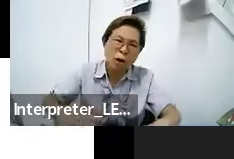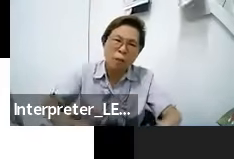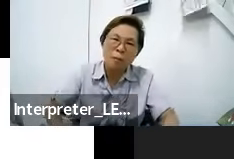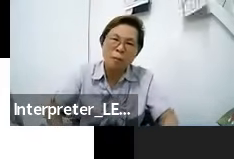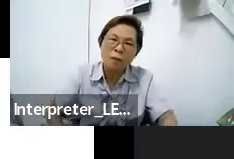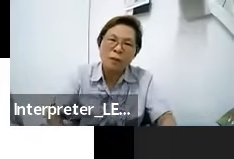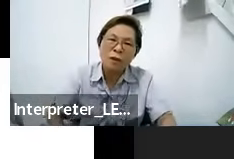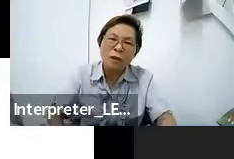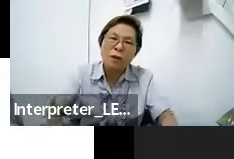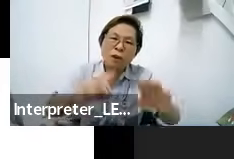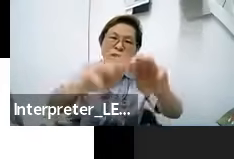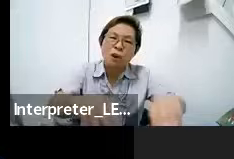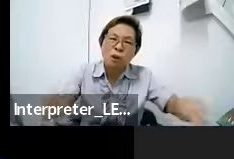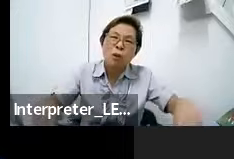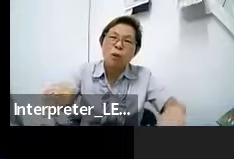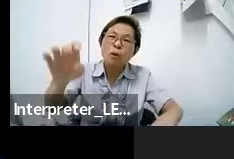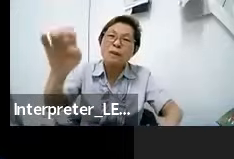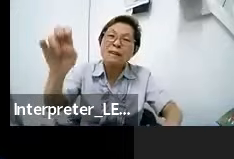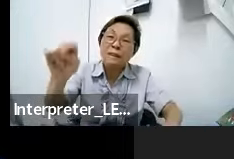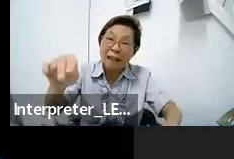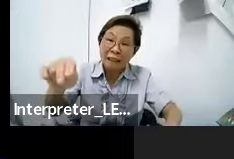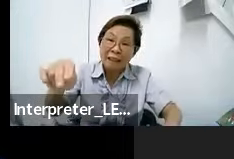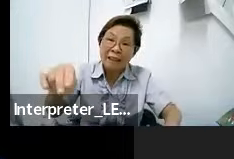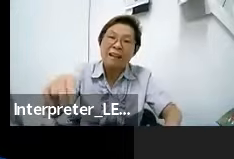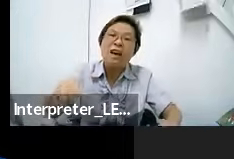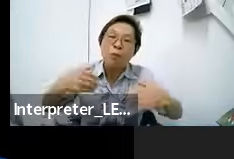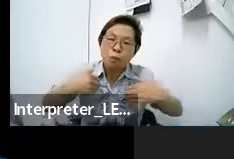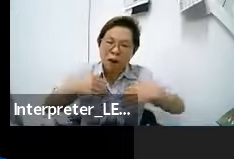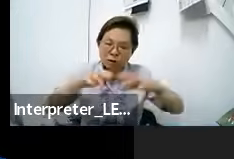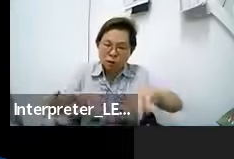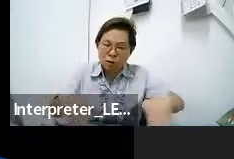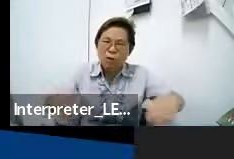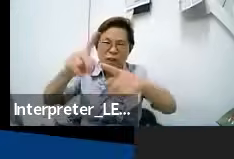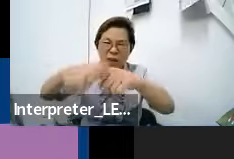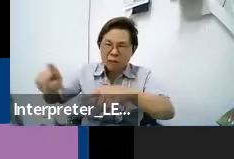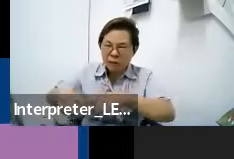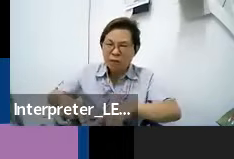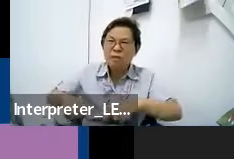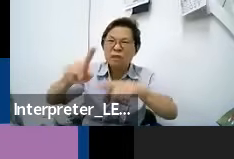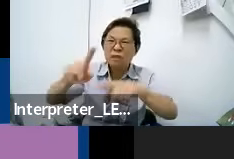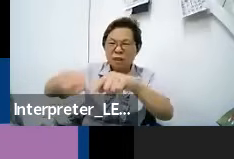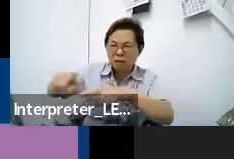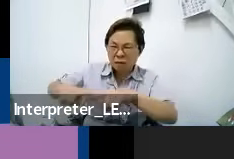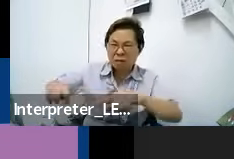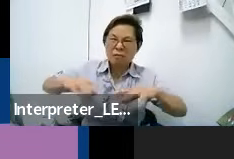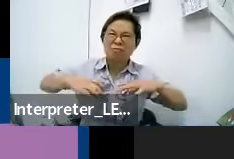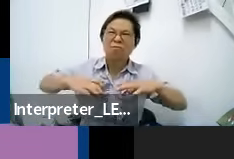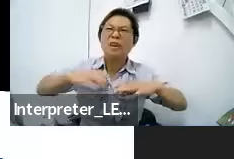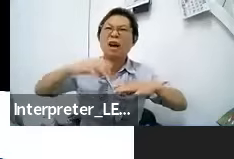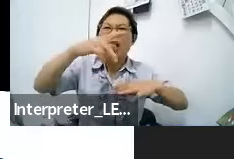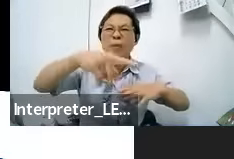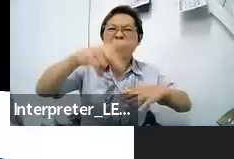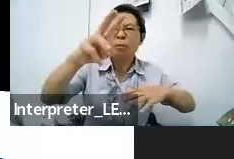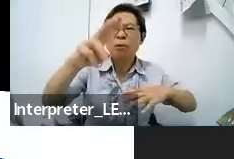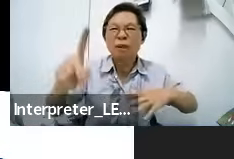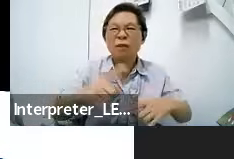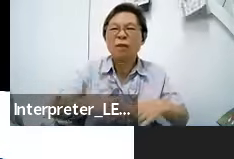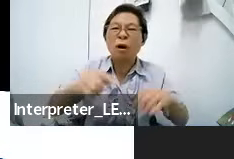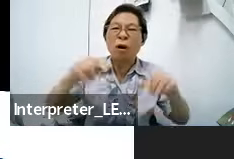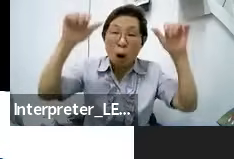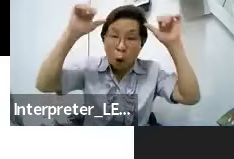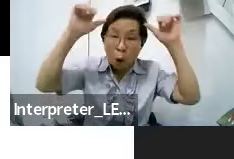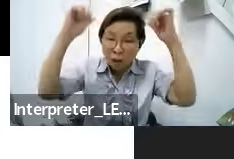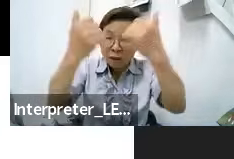Our students with SEN, we have students with different kind of learning disorders, from autism all the way to physical